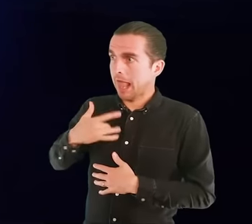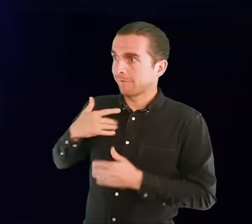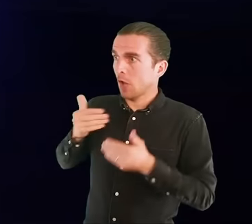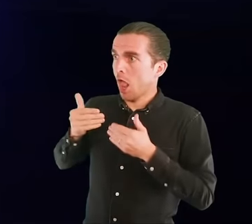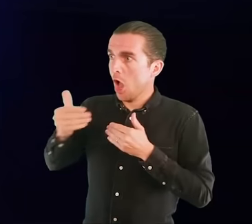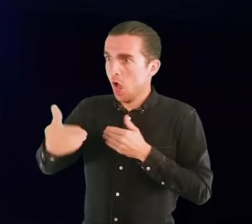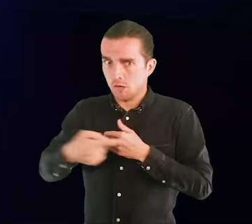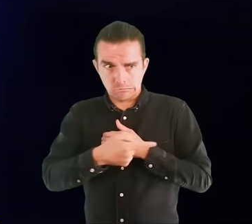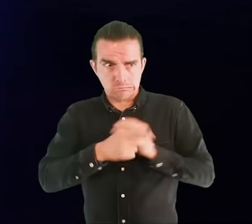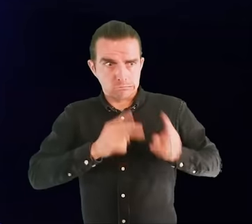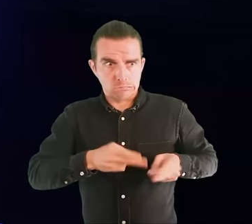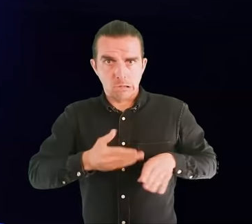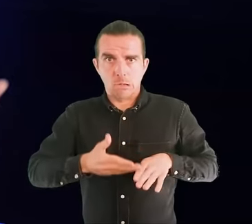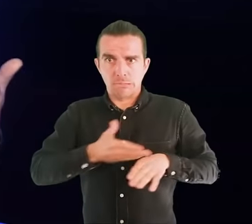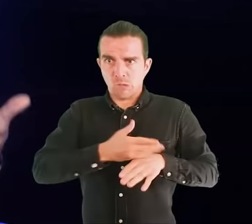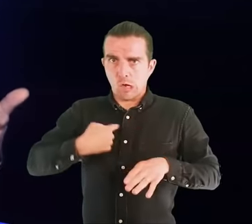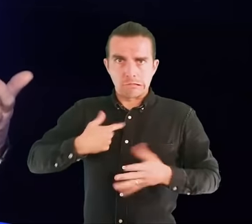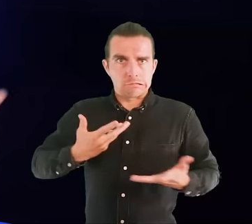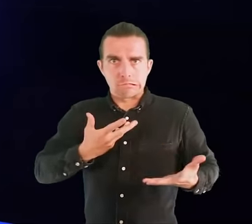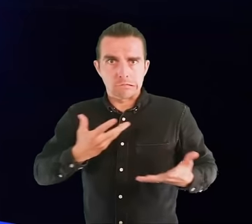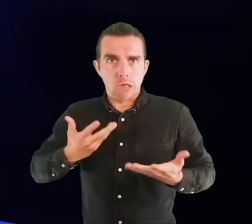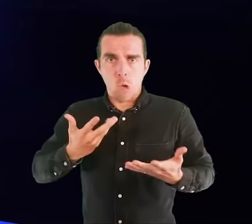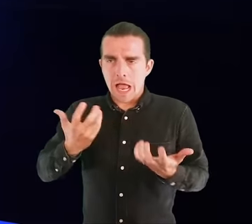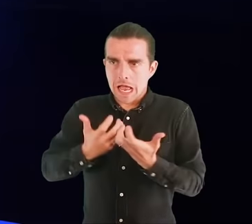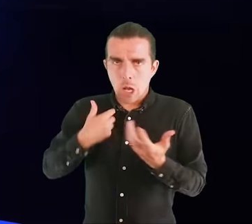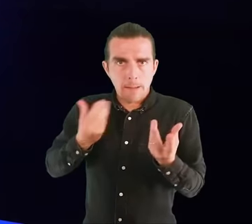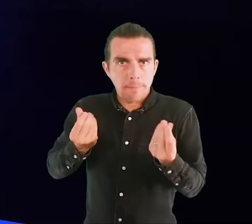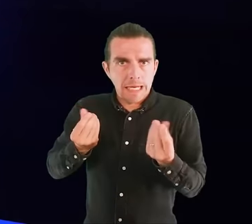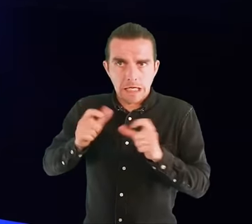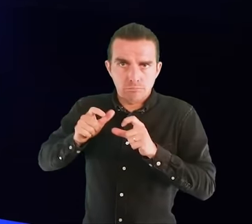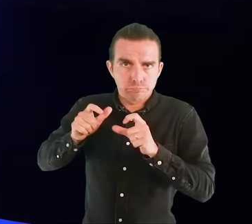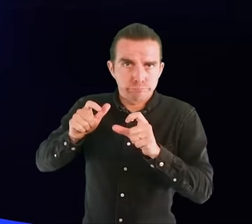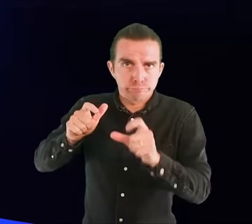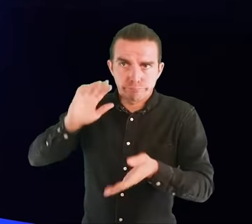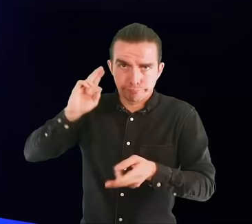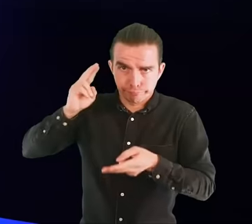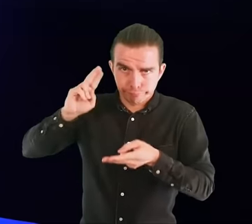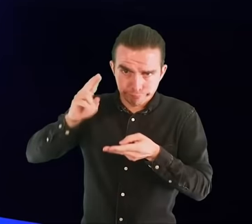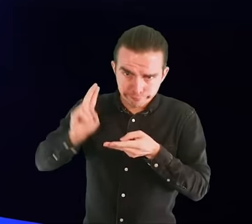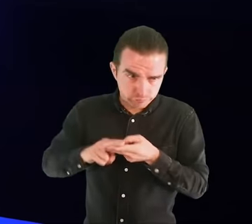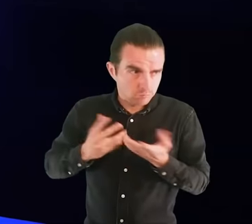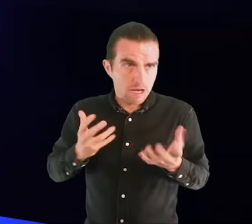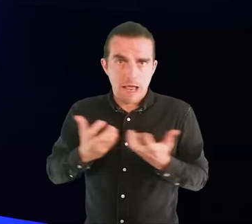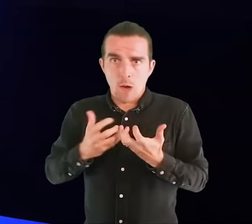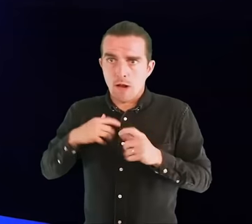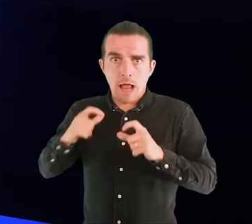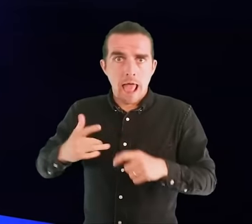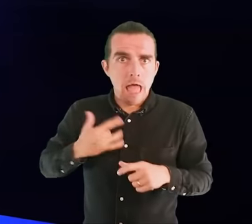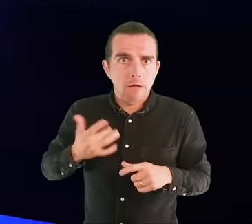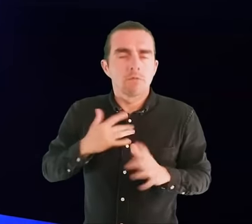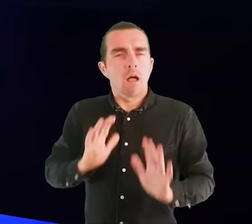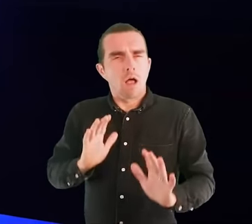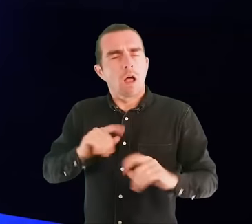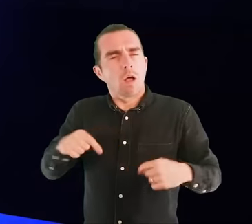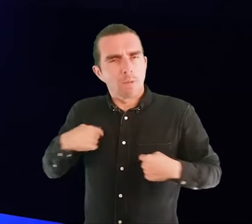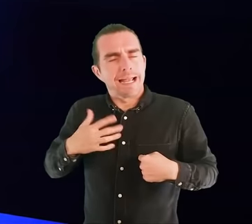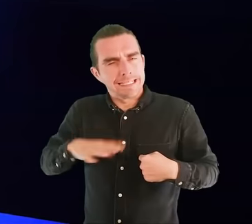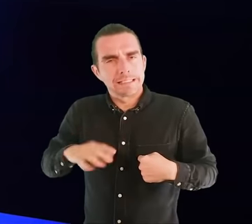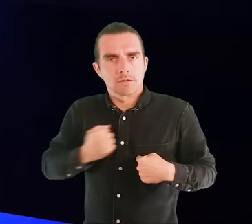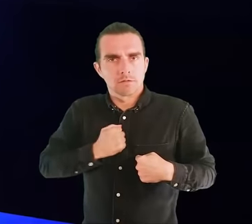dilemmas, questions. Who should have access to longevity technologies? Who shouldn't? How do we make those